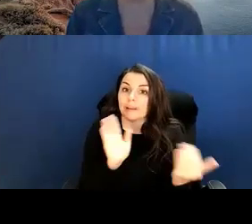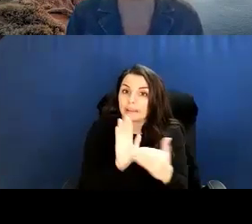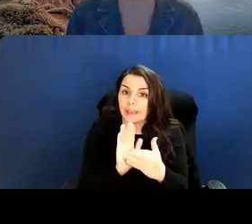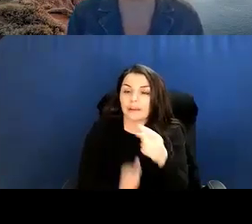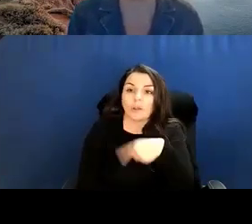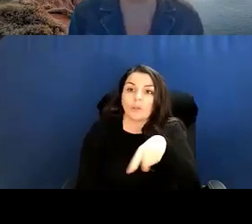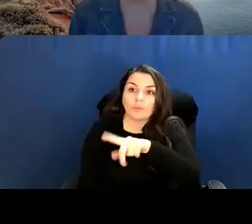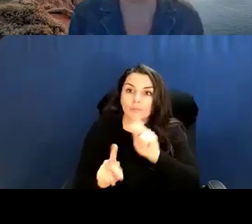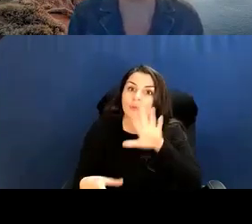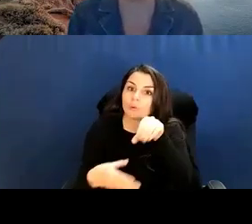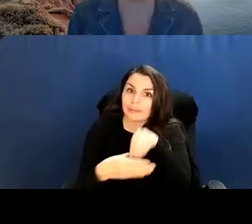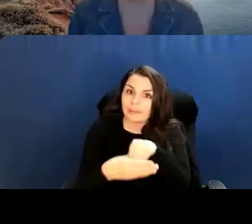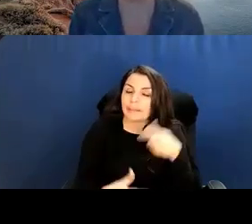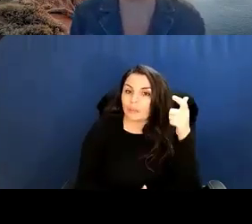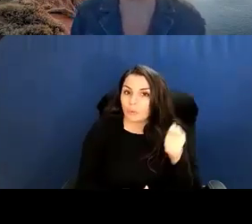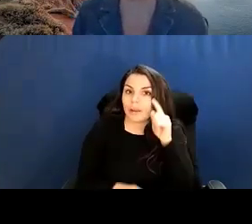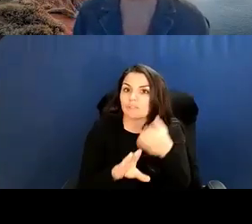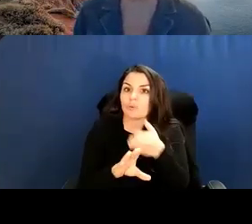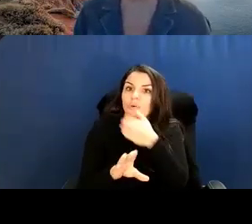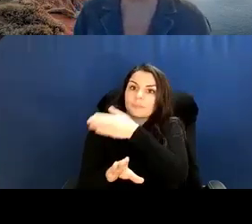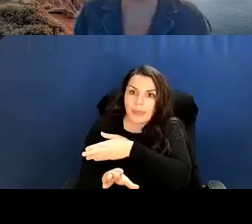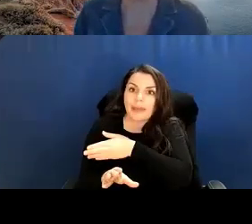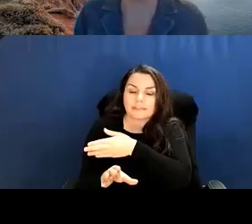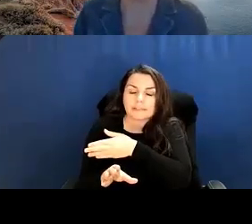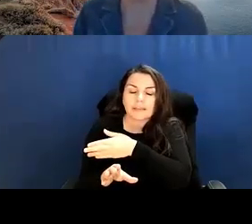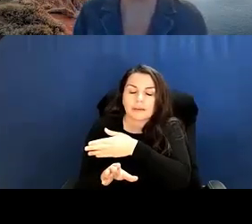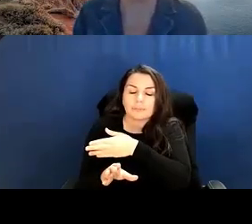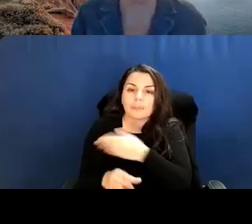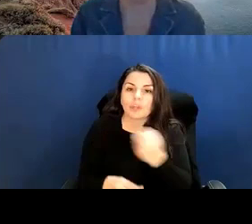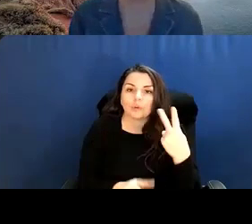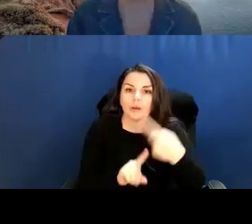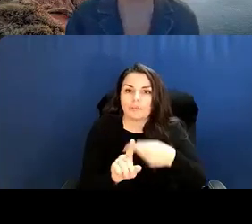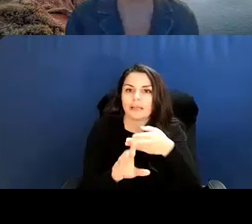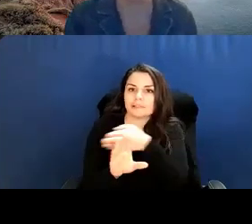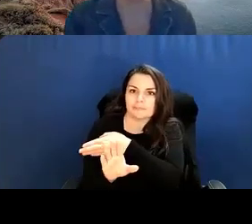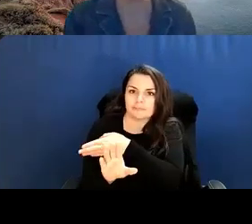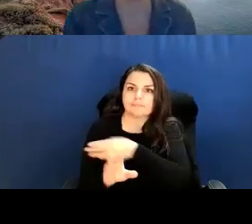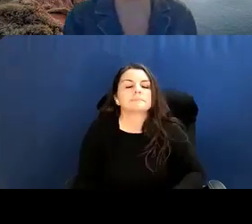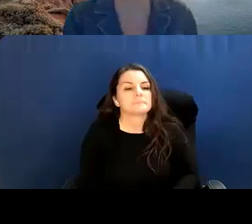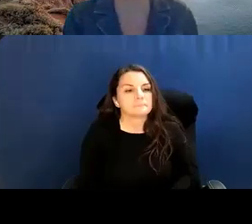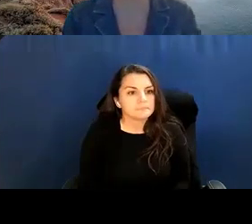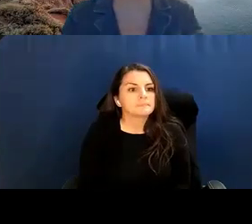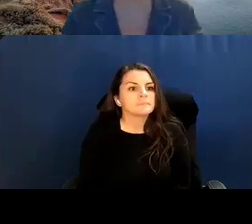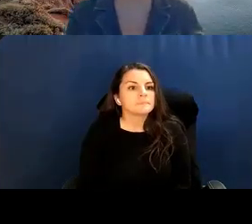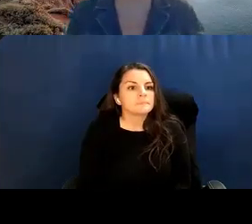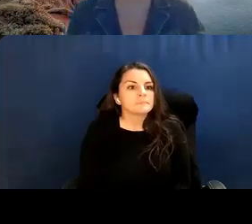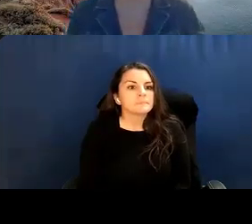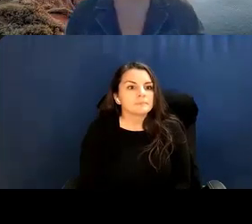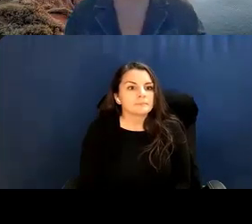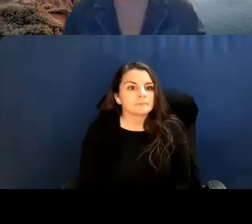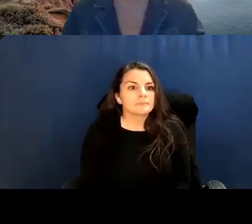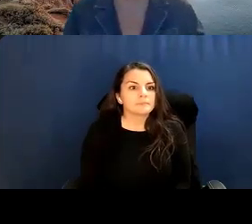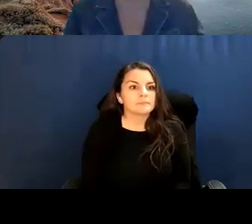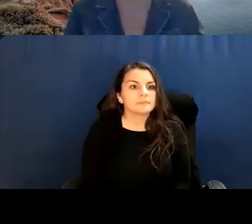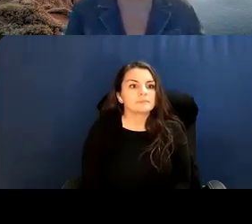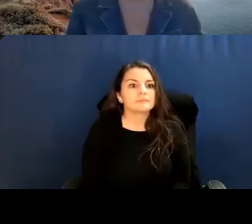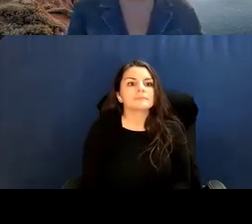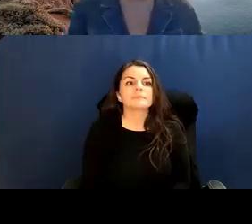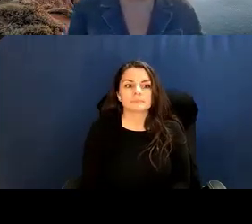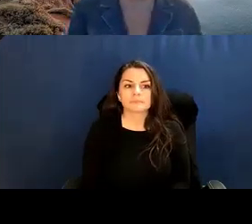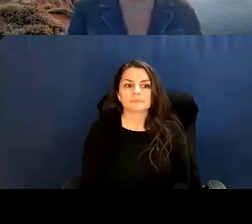approval, but you cannot rebudget stipend and tuition and fees into trainee travel and training related